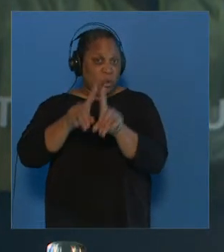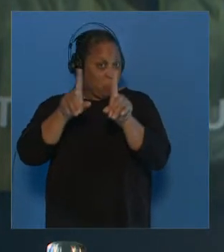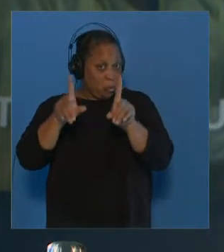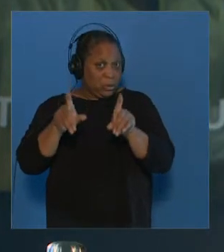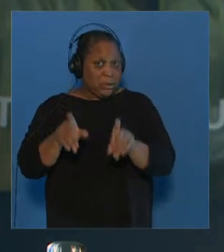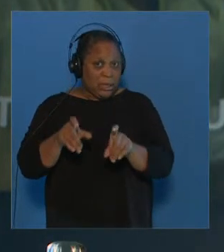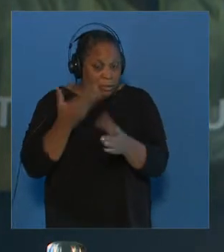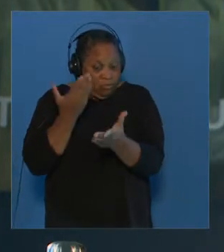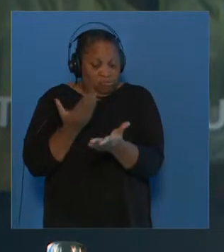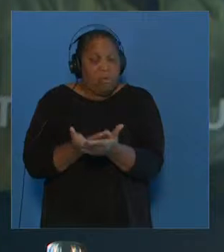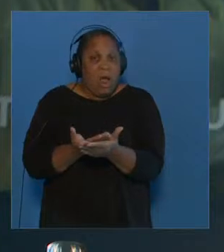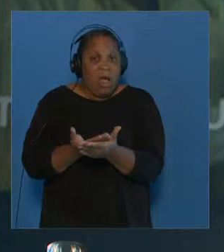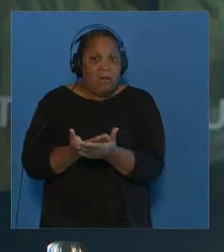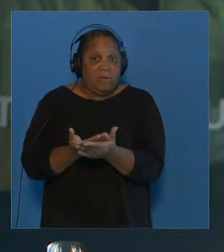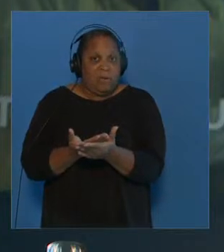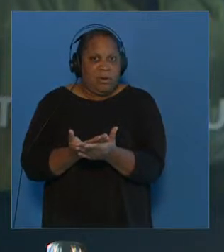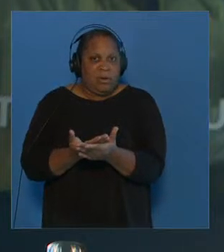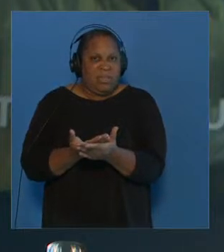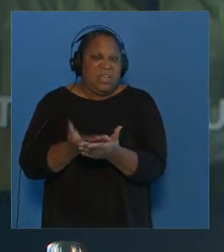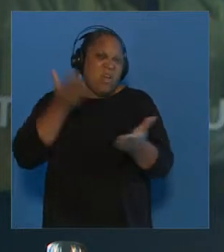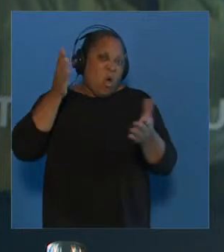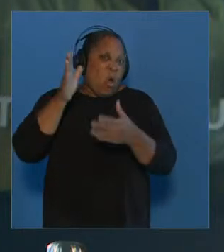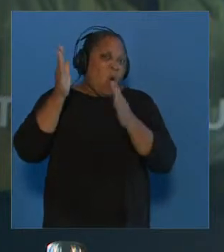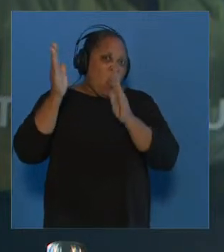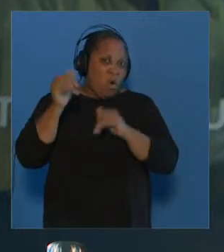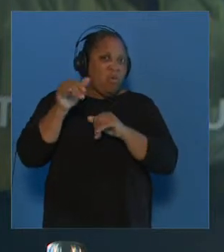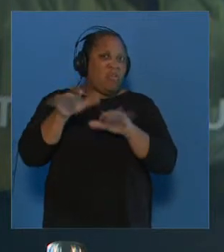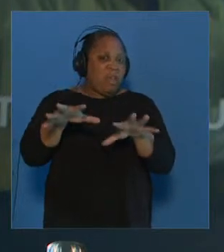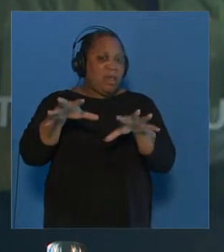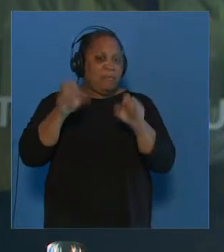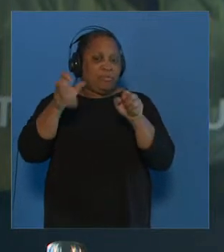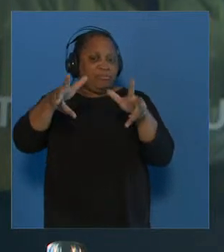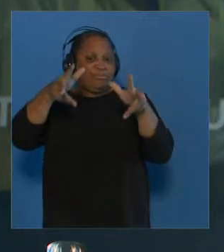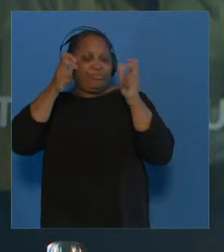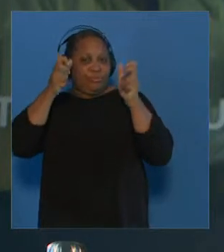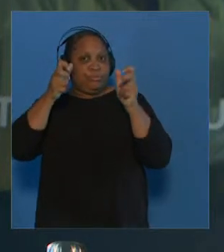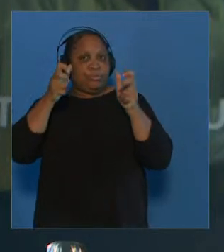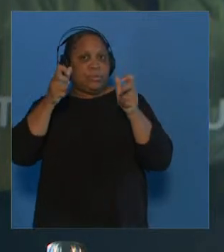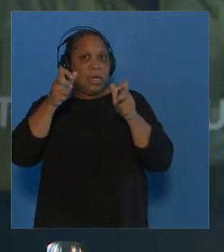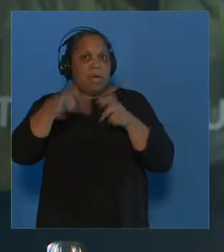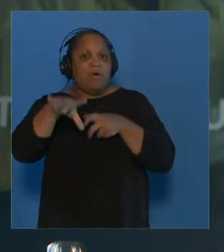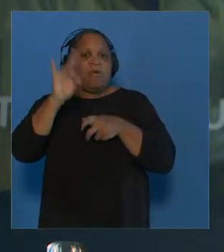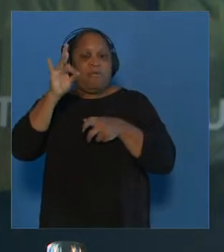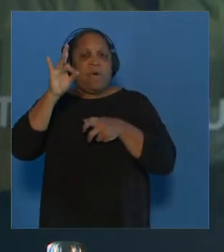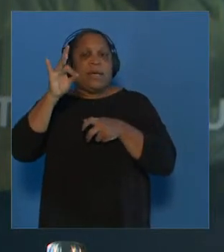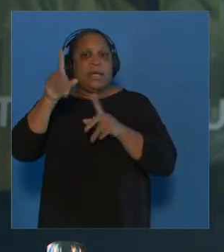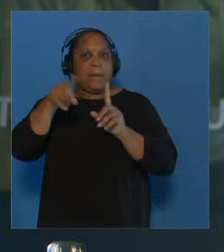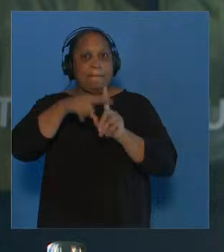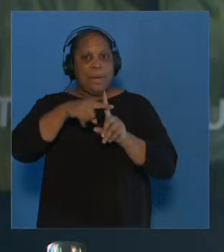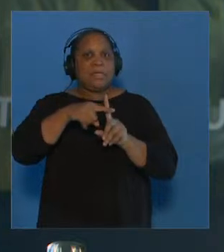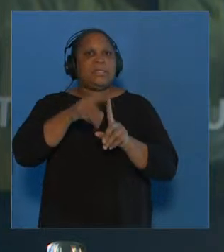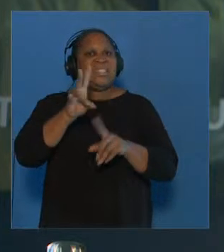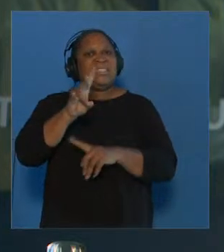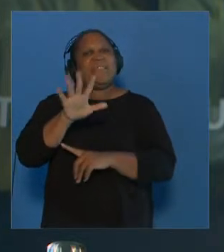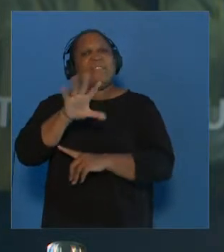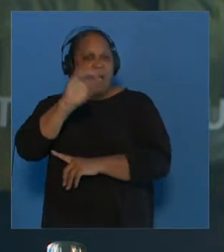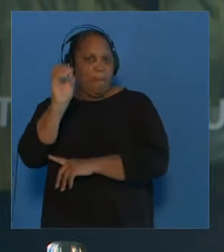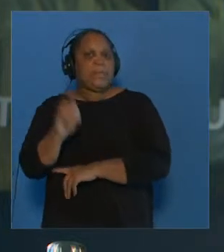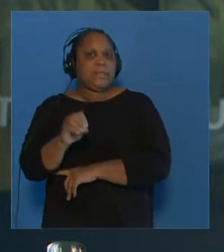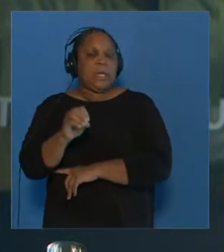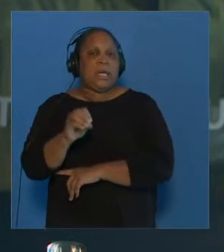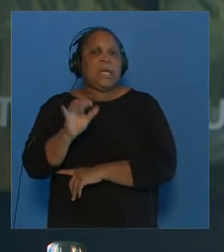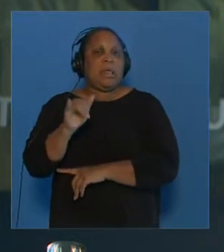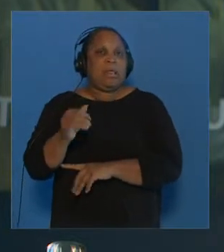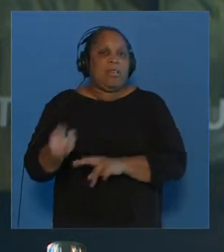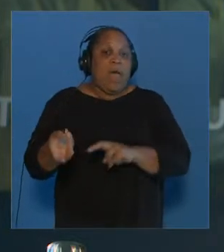on arrival, then the prospects of detecting a person that's positive is 75%, and that